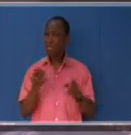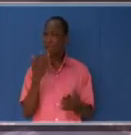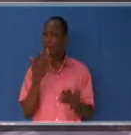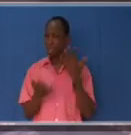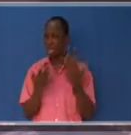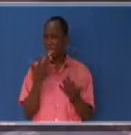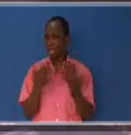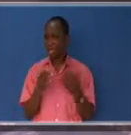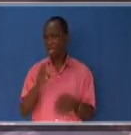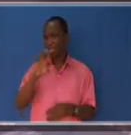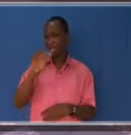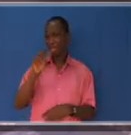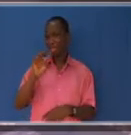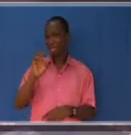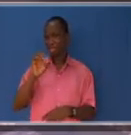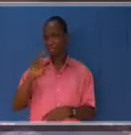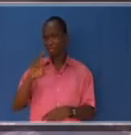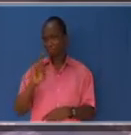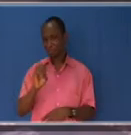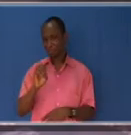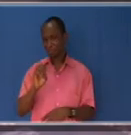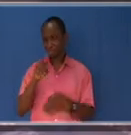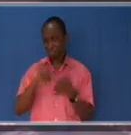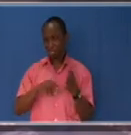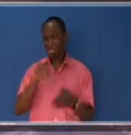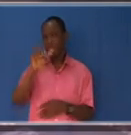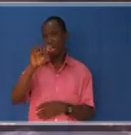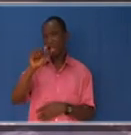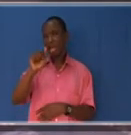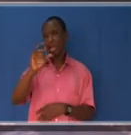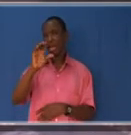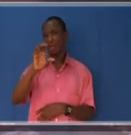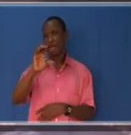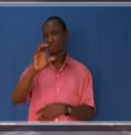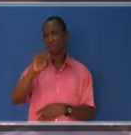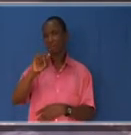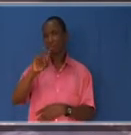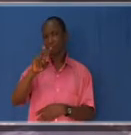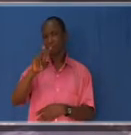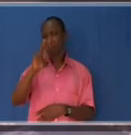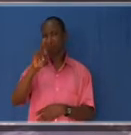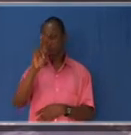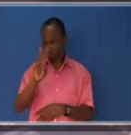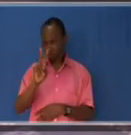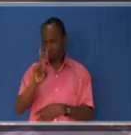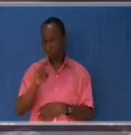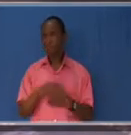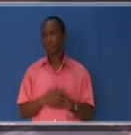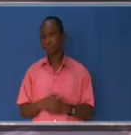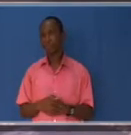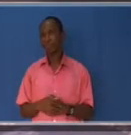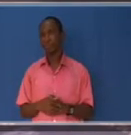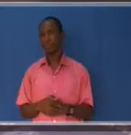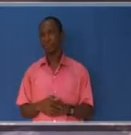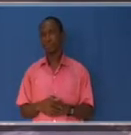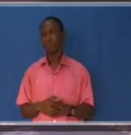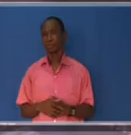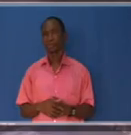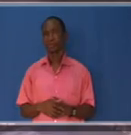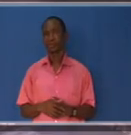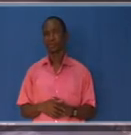tongue like as of fire, according to Acts chapter 2. When you read Acts chapter 2 verse 1 to 4,